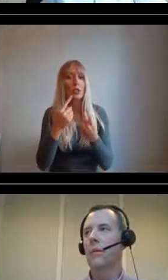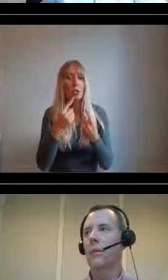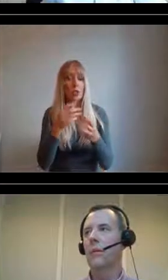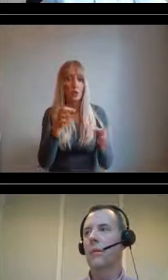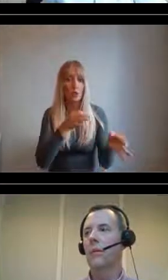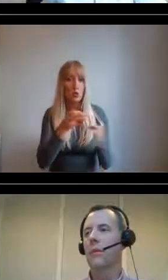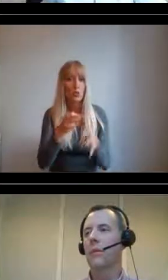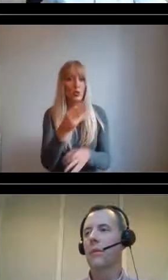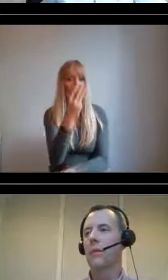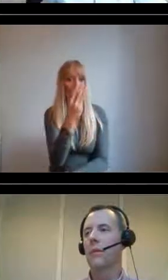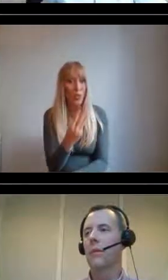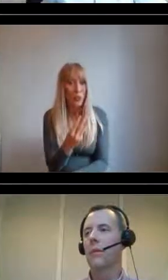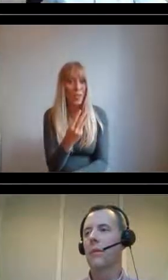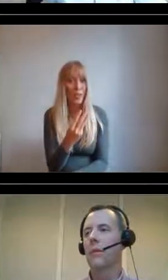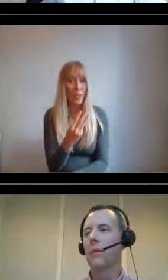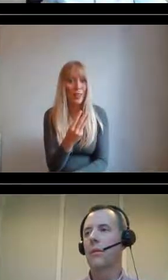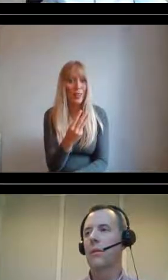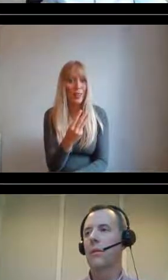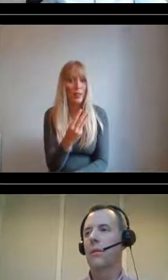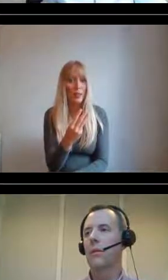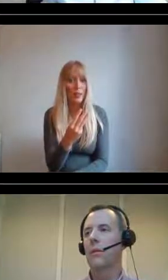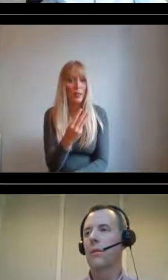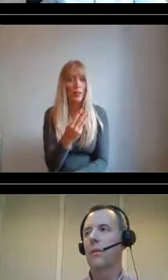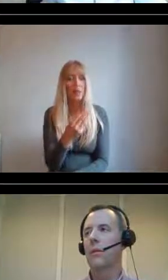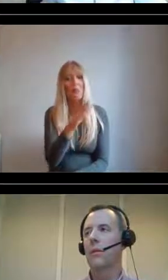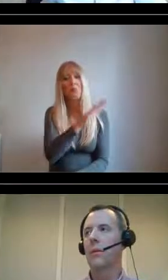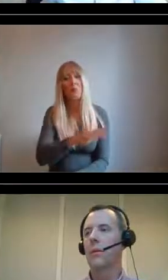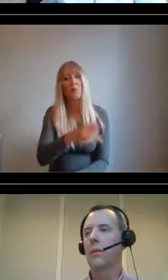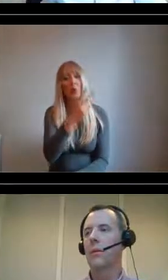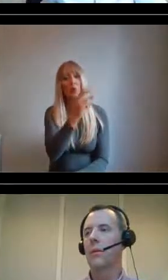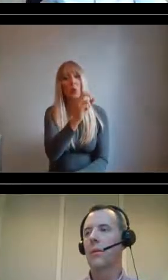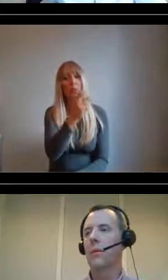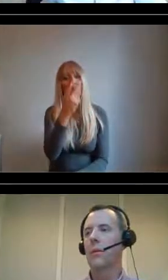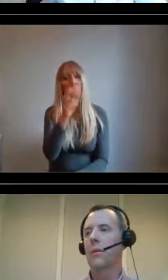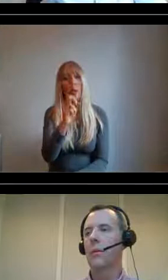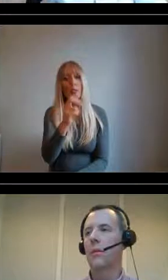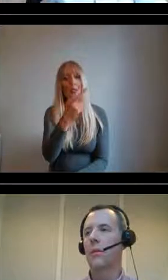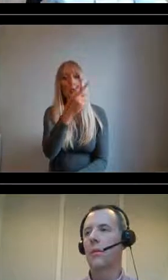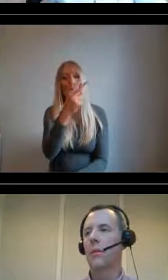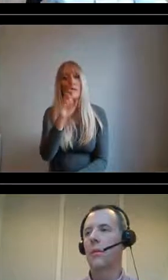3, and that's between 2020 and 2025.